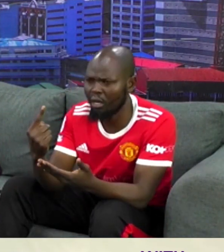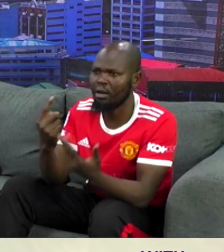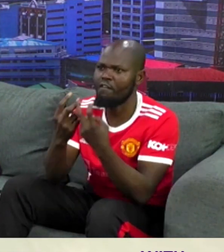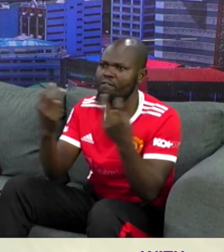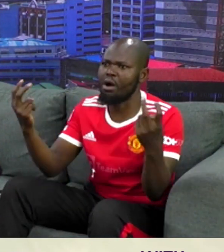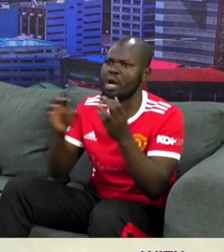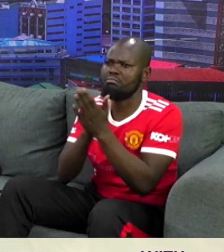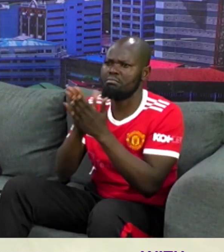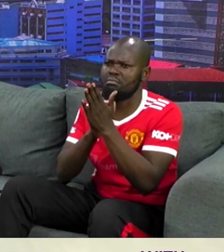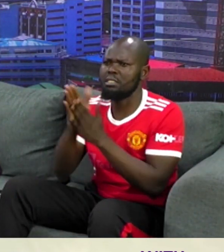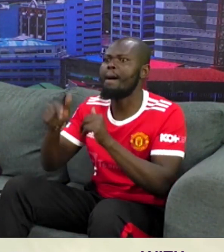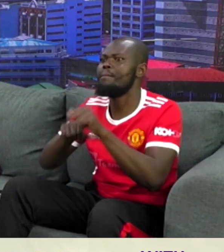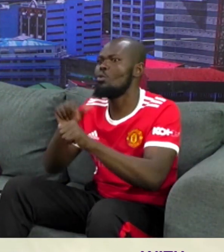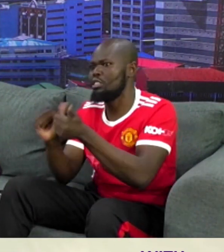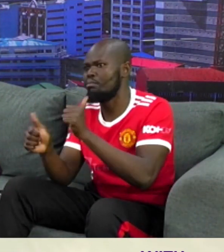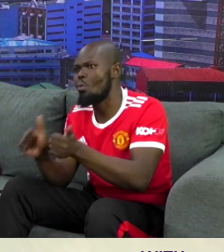think last week